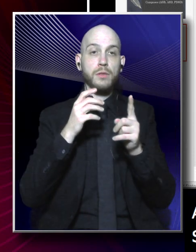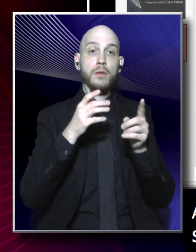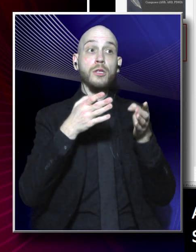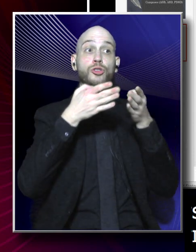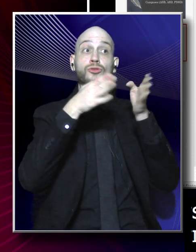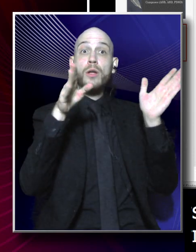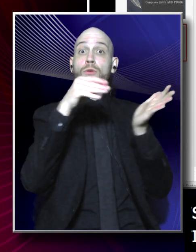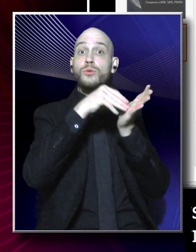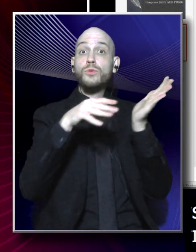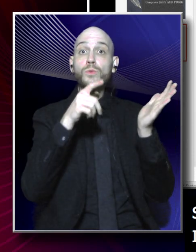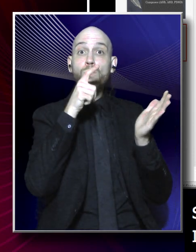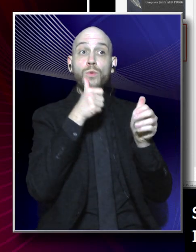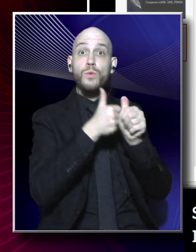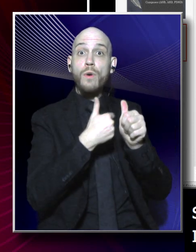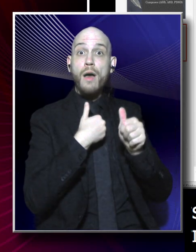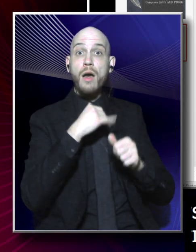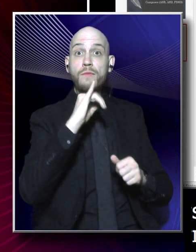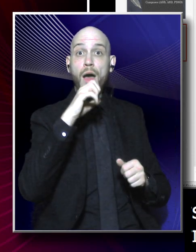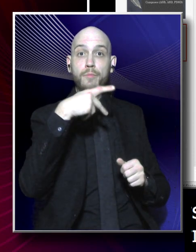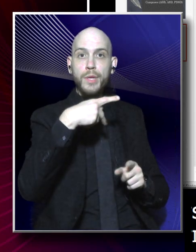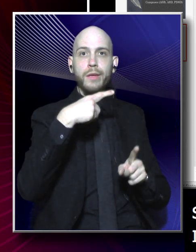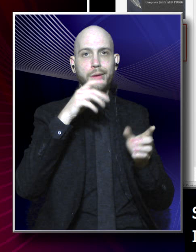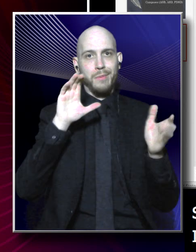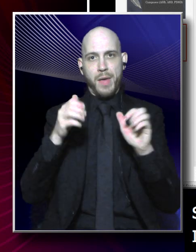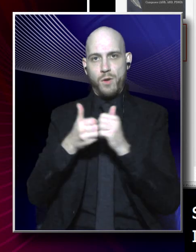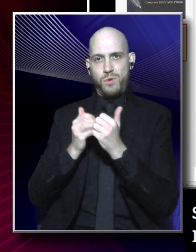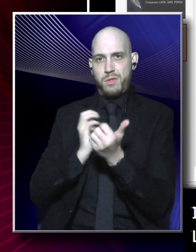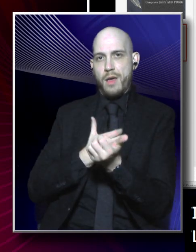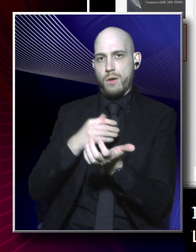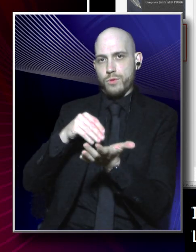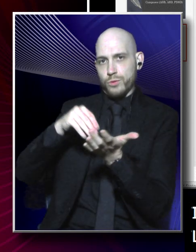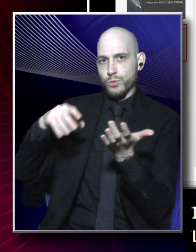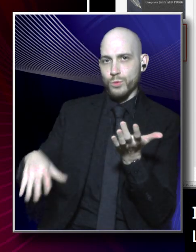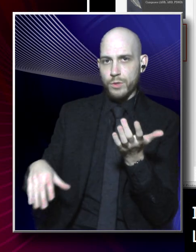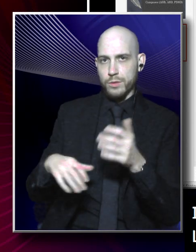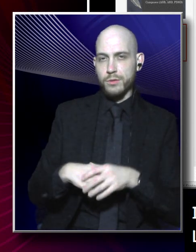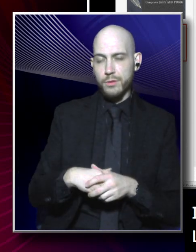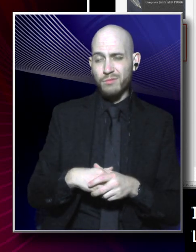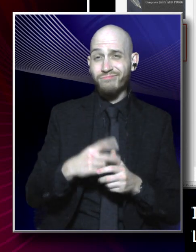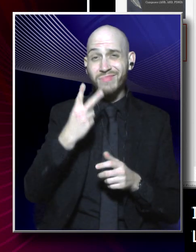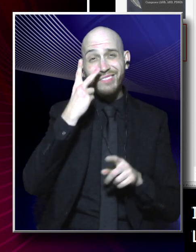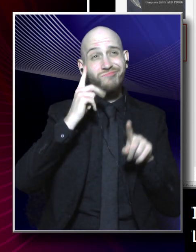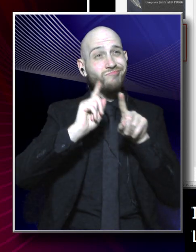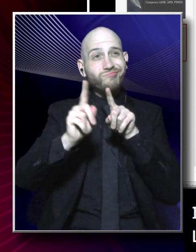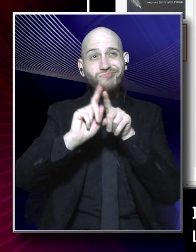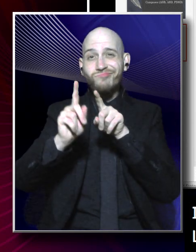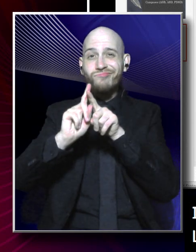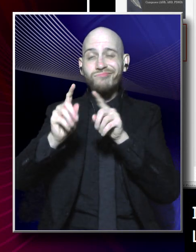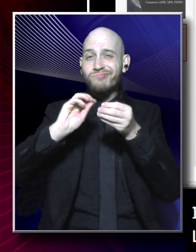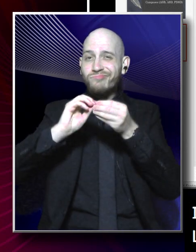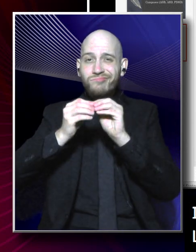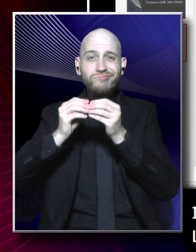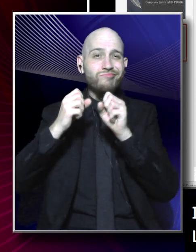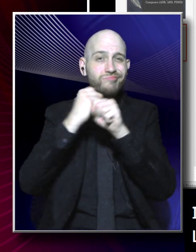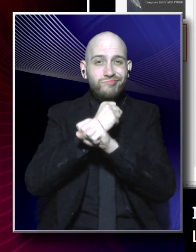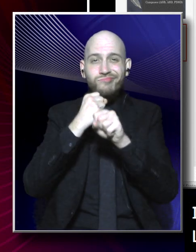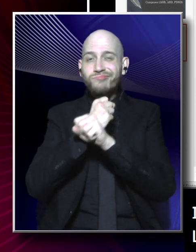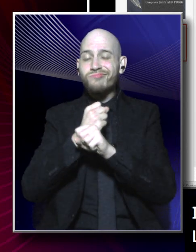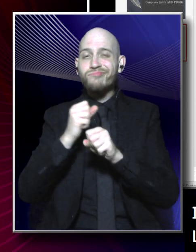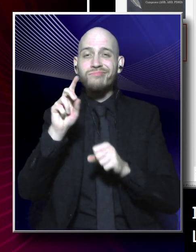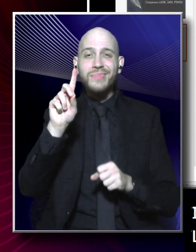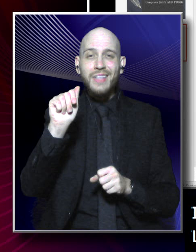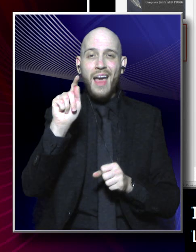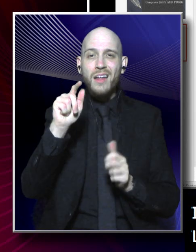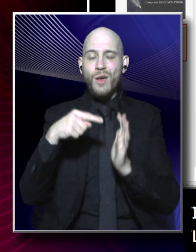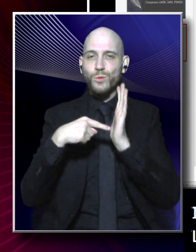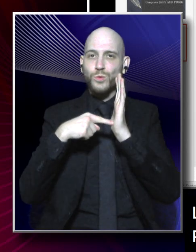piece. All of these things listed here are things that we use to get a full picture of our